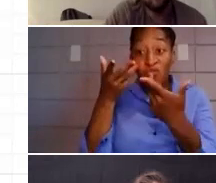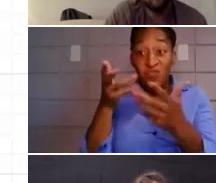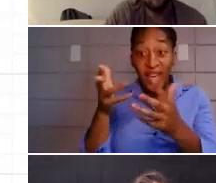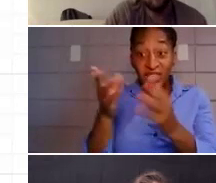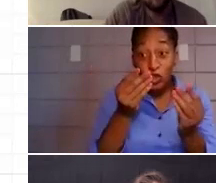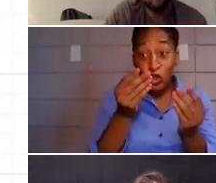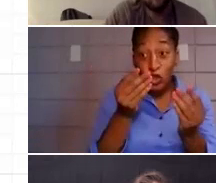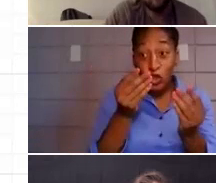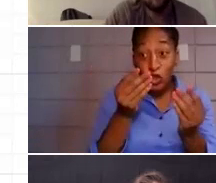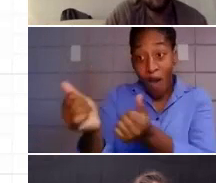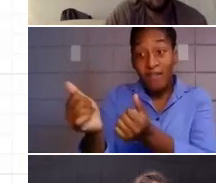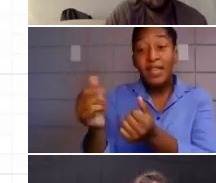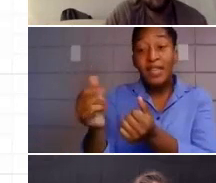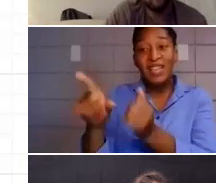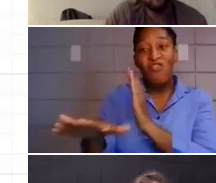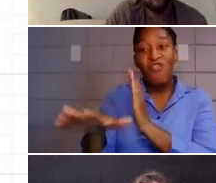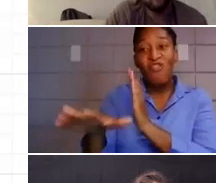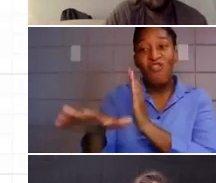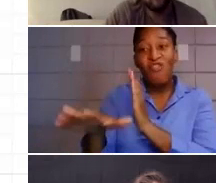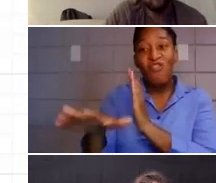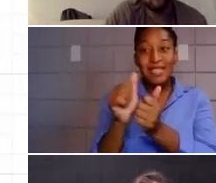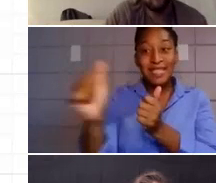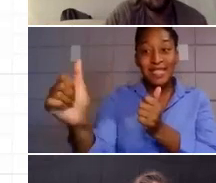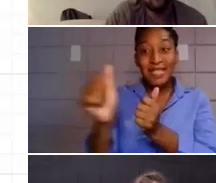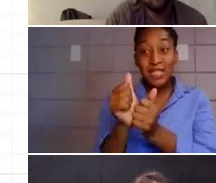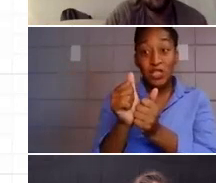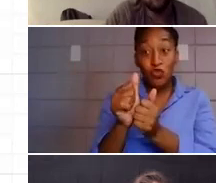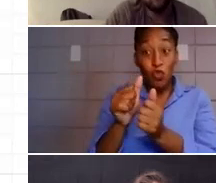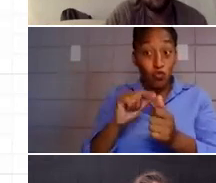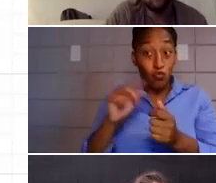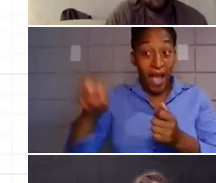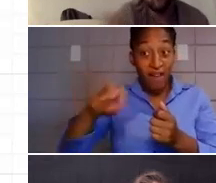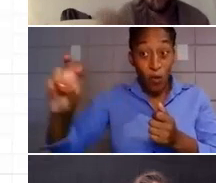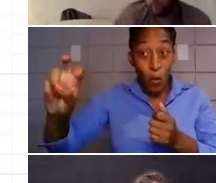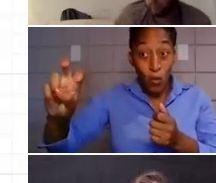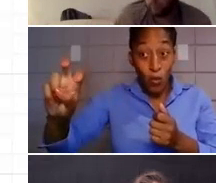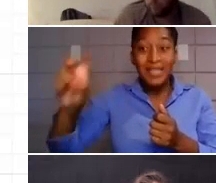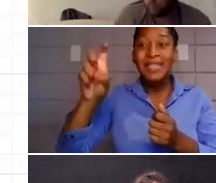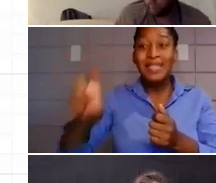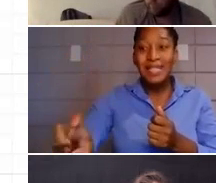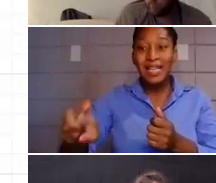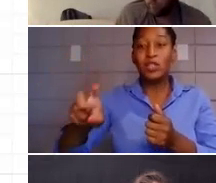travel, that has to be measured in meters, okay?